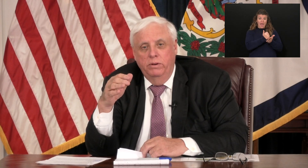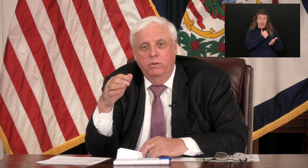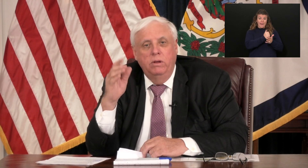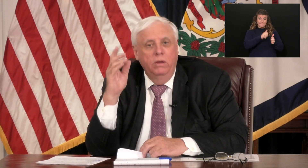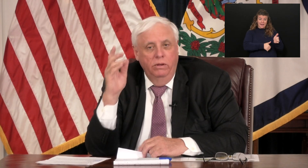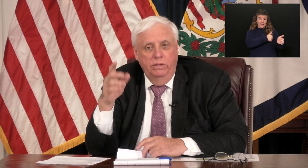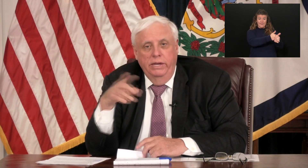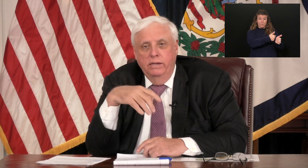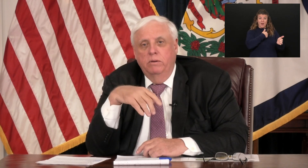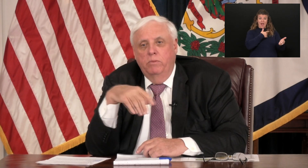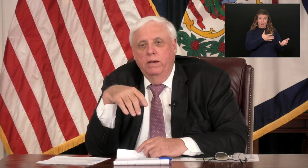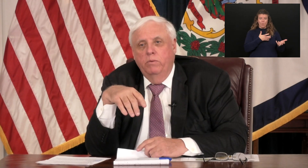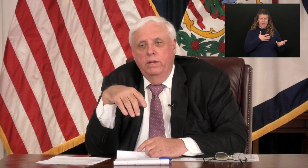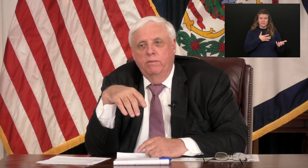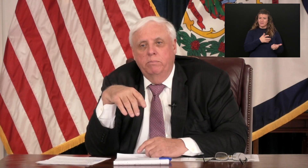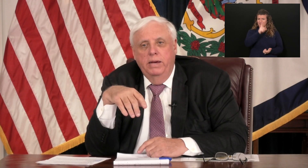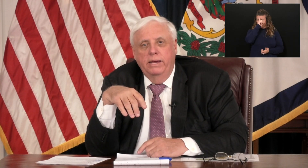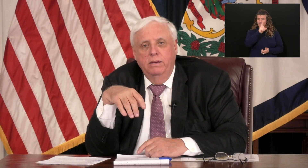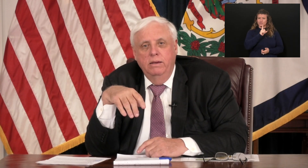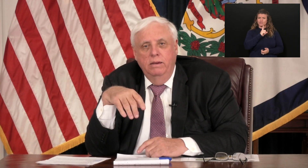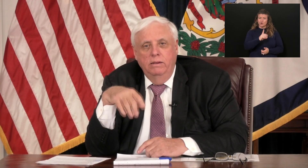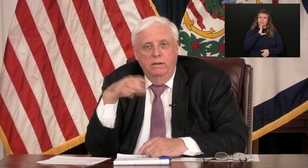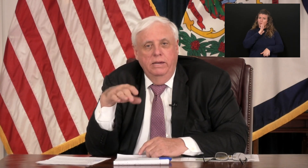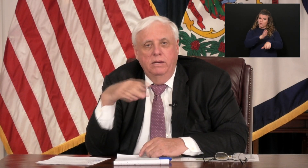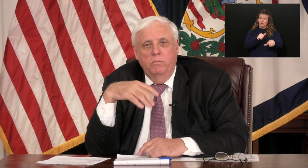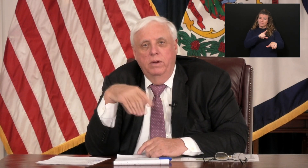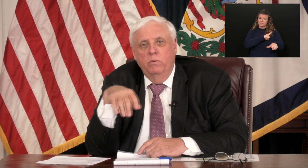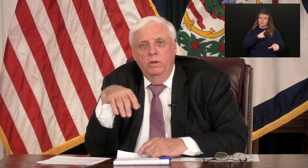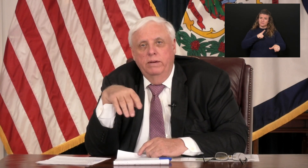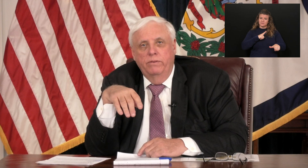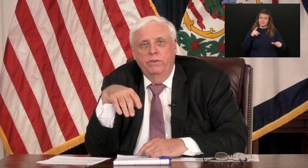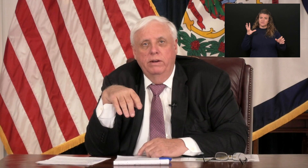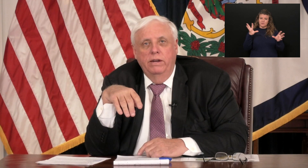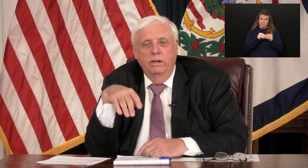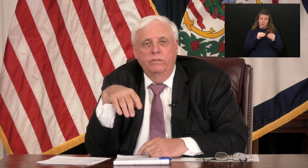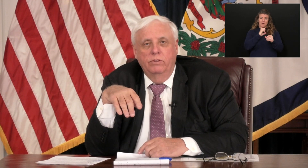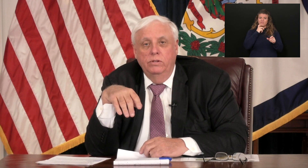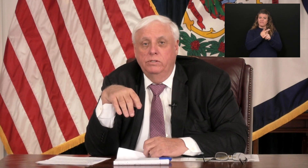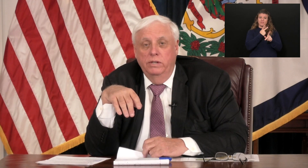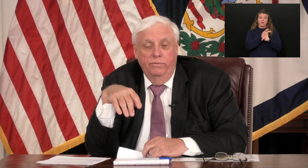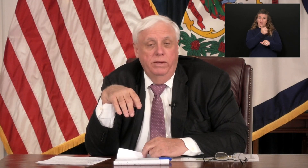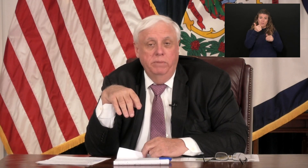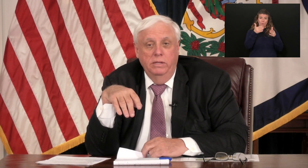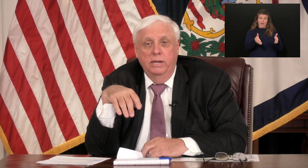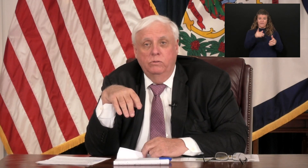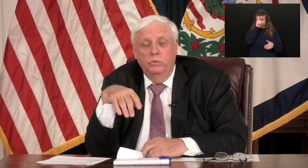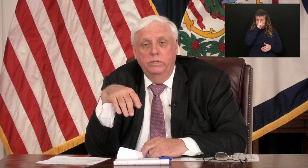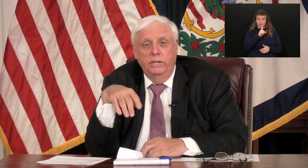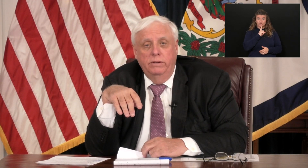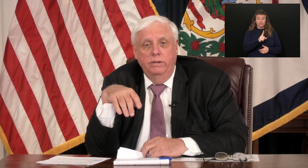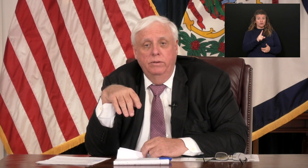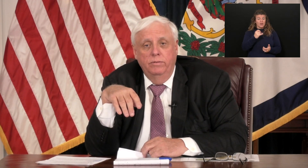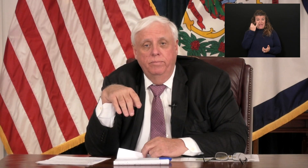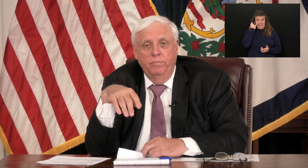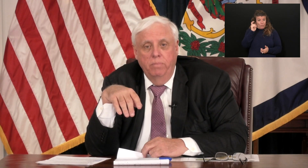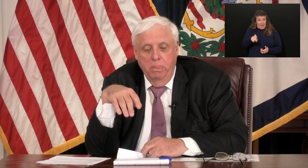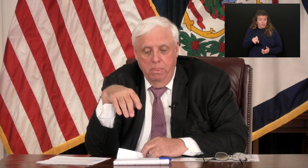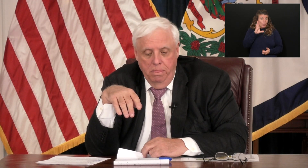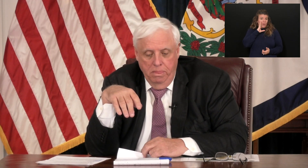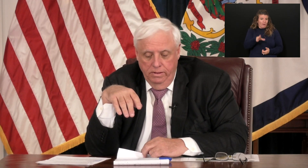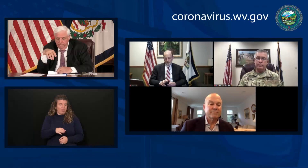about doing, you dadgum right we'll have them back, and you dadgum right we'll have to figure out another solution. And if that be the case, we'll do that too.